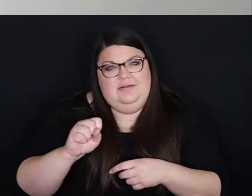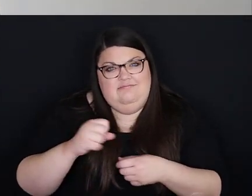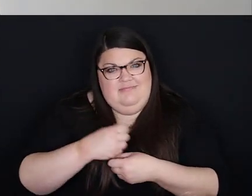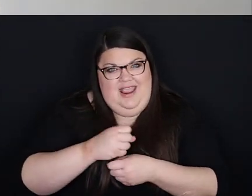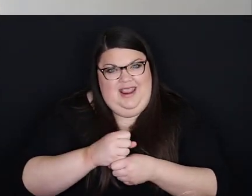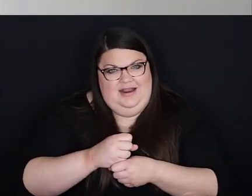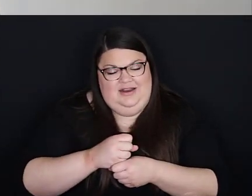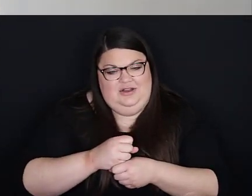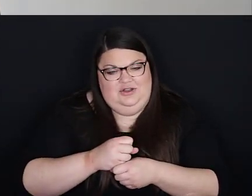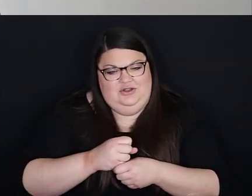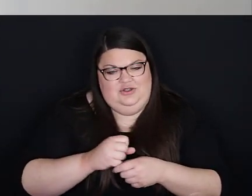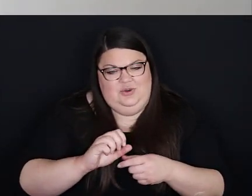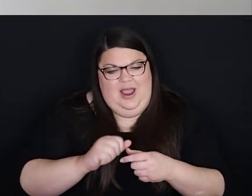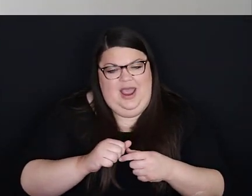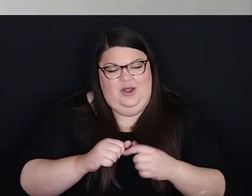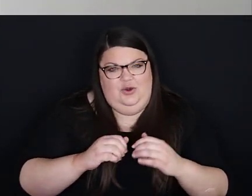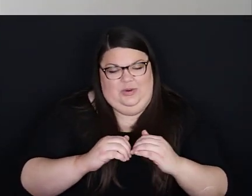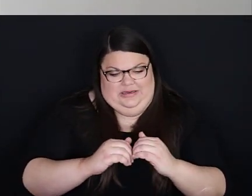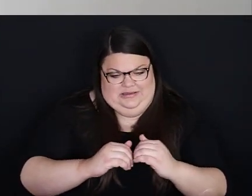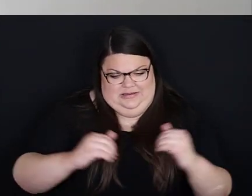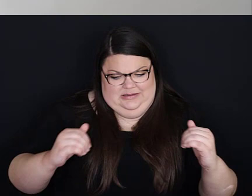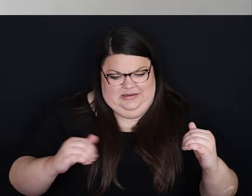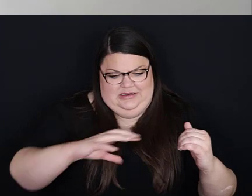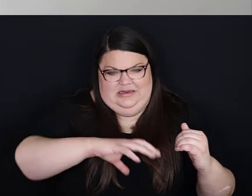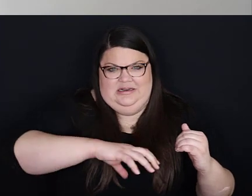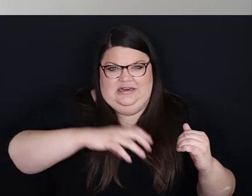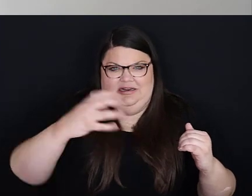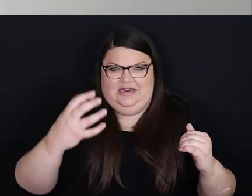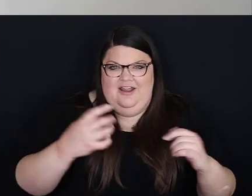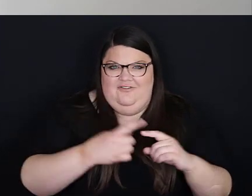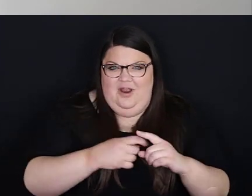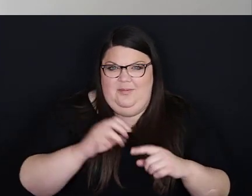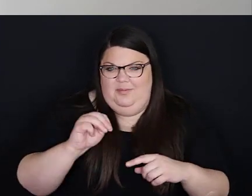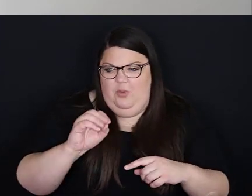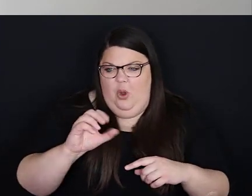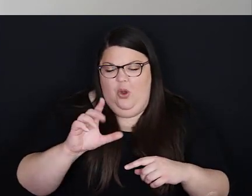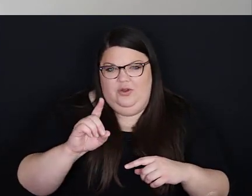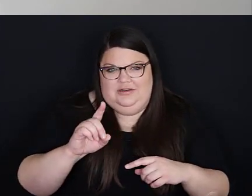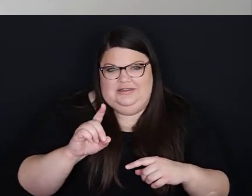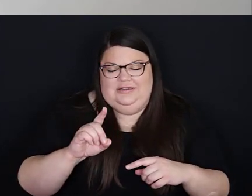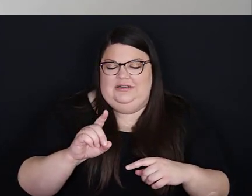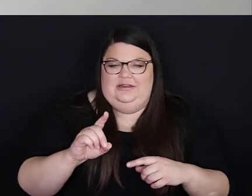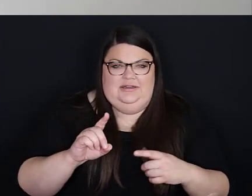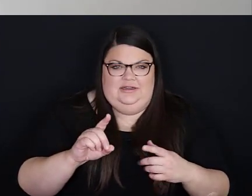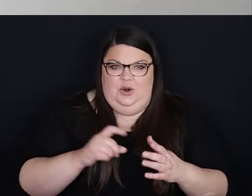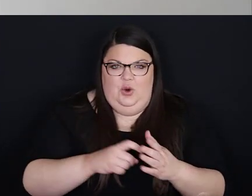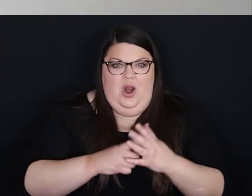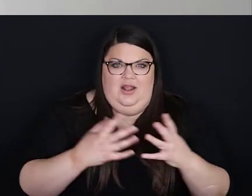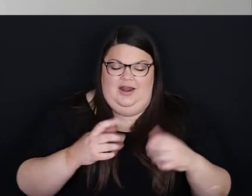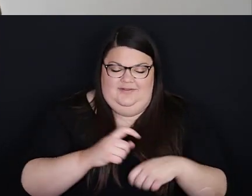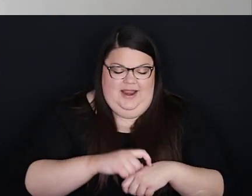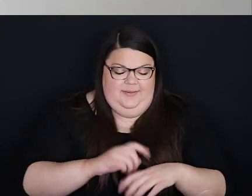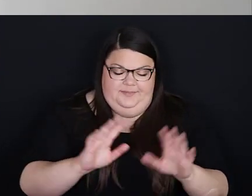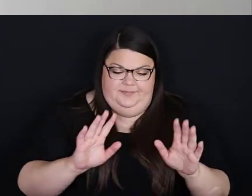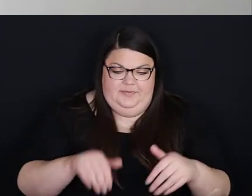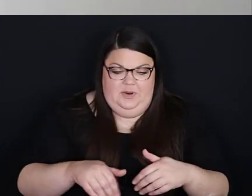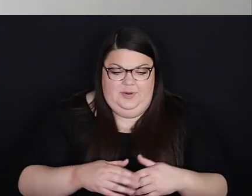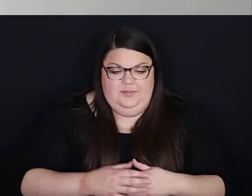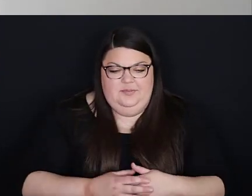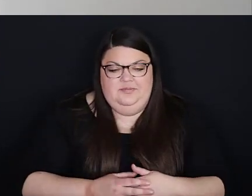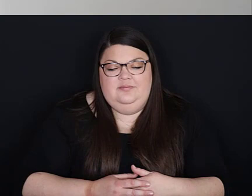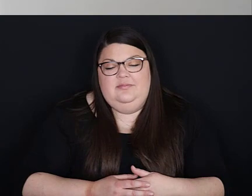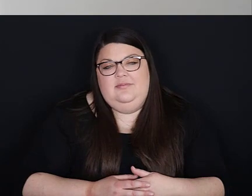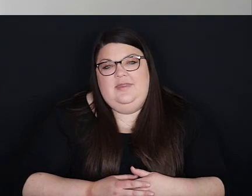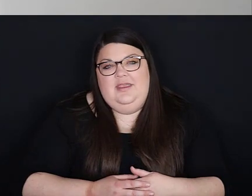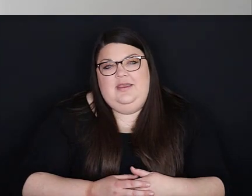get the piece to come off the mold? It took forever to learn how to get all of that. Anyway,